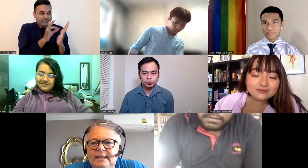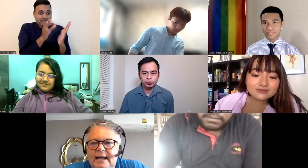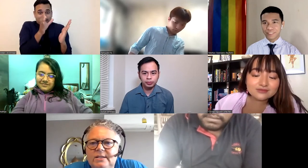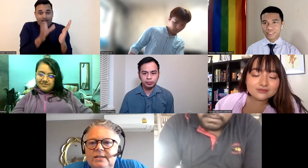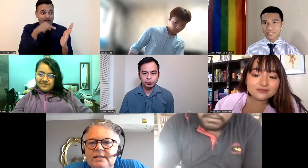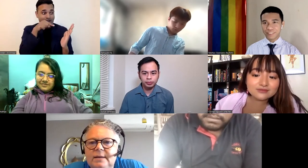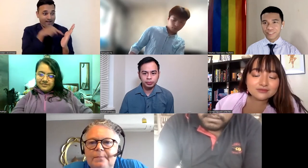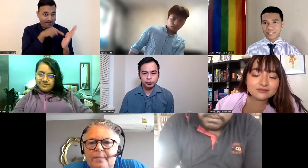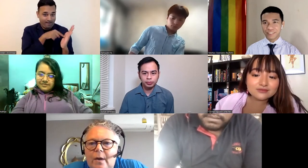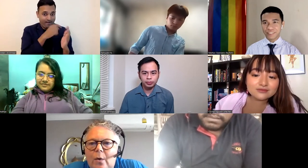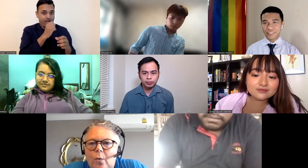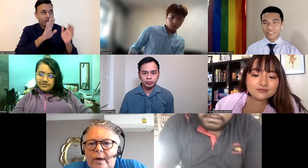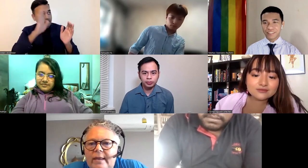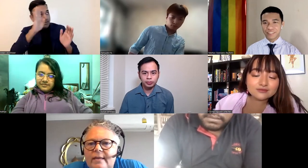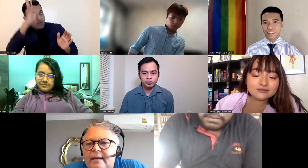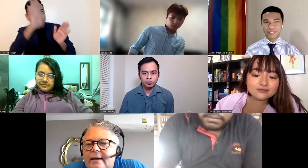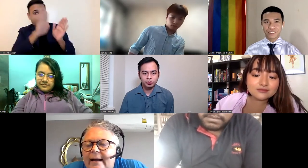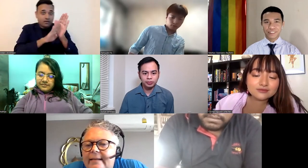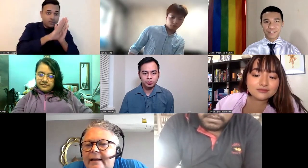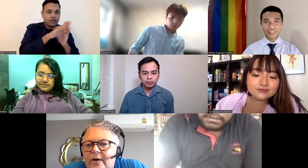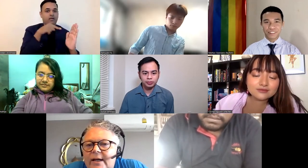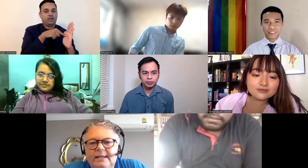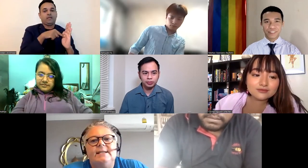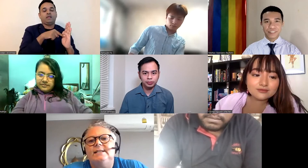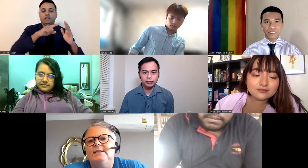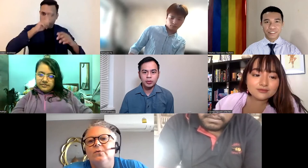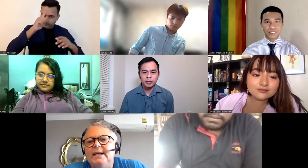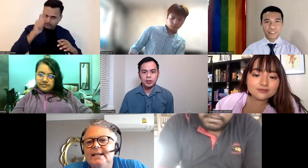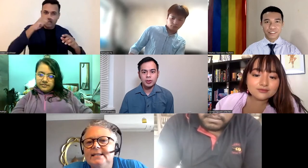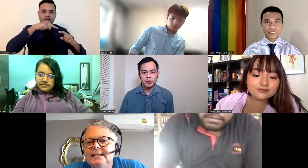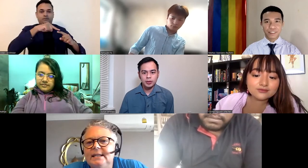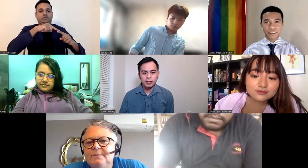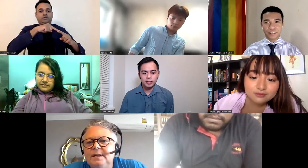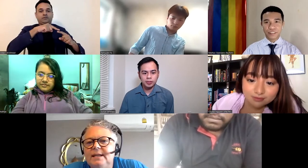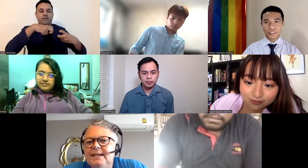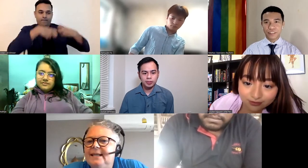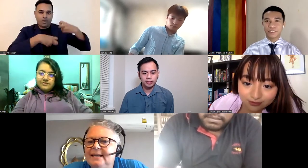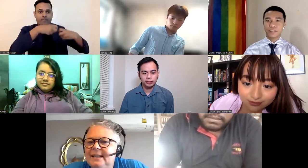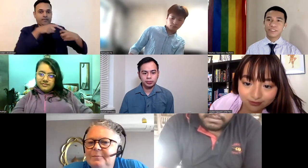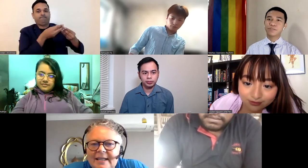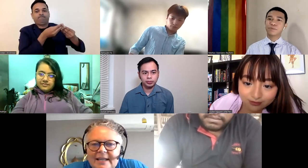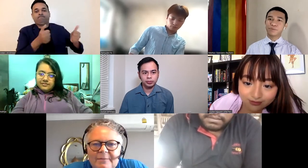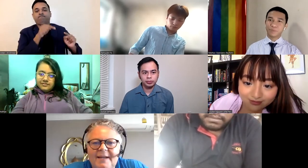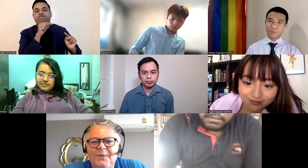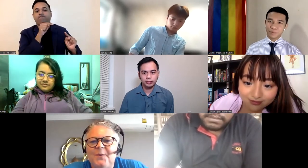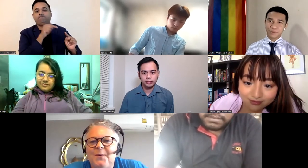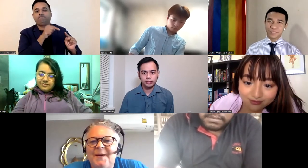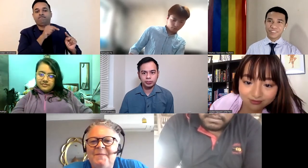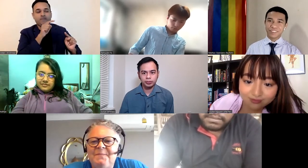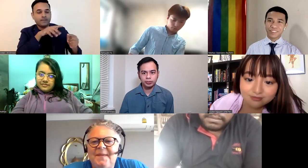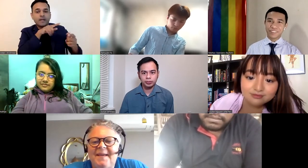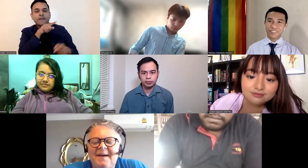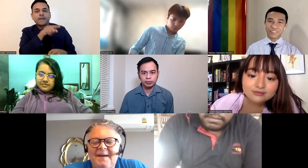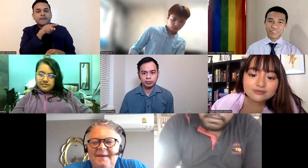is engaged with, and the organization is called NCPEDP, but I don't know